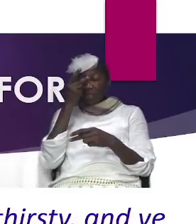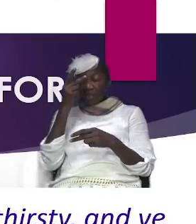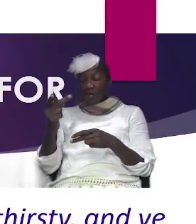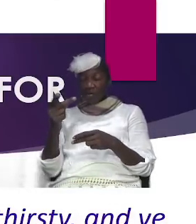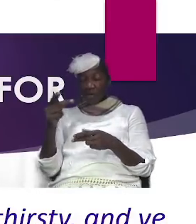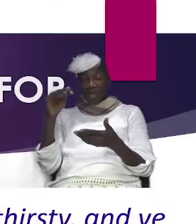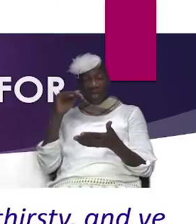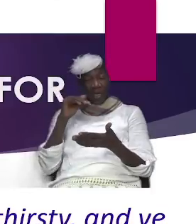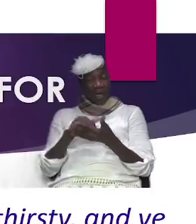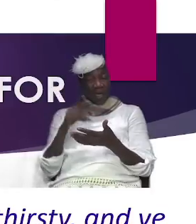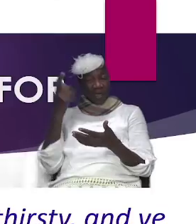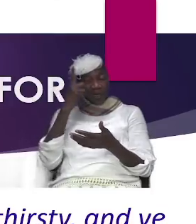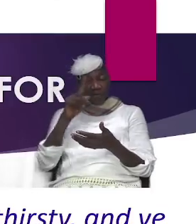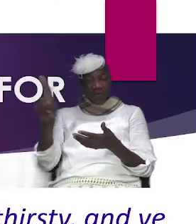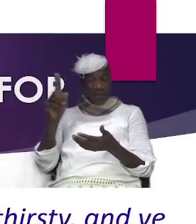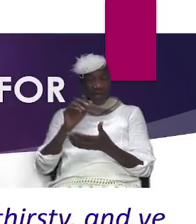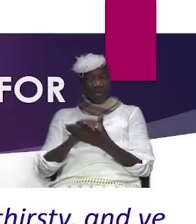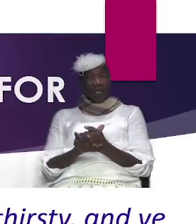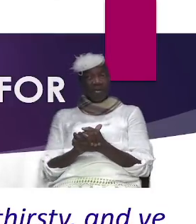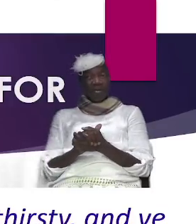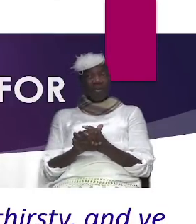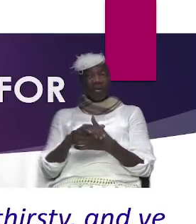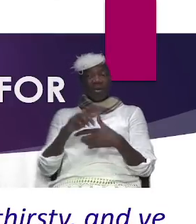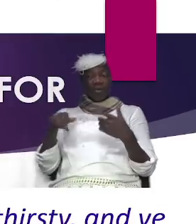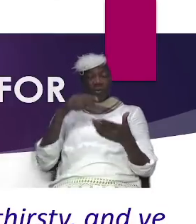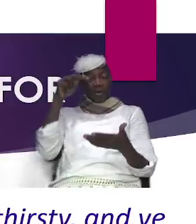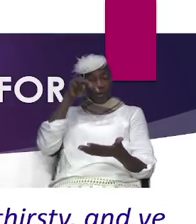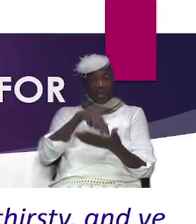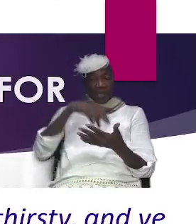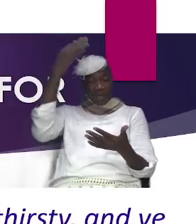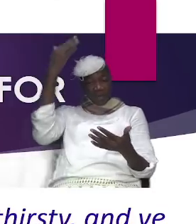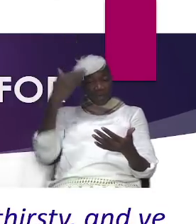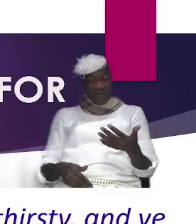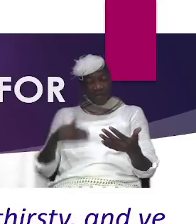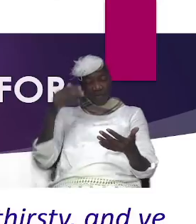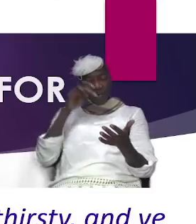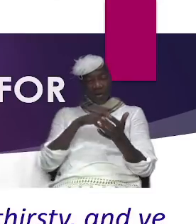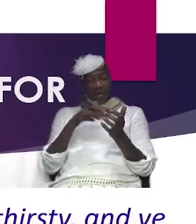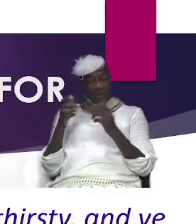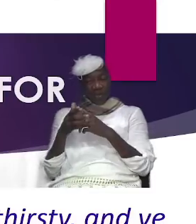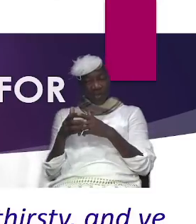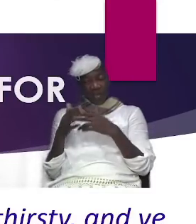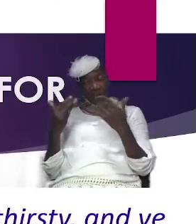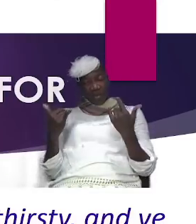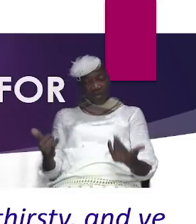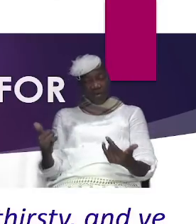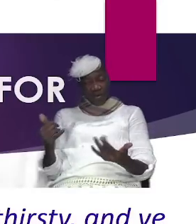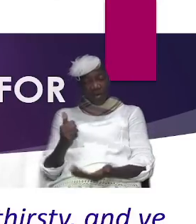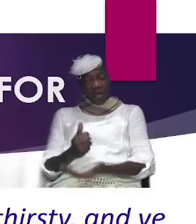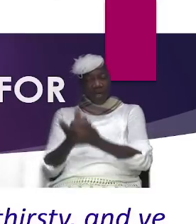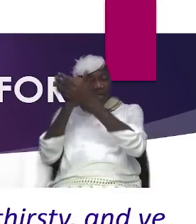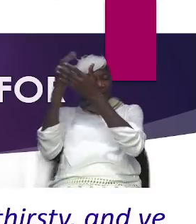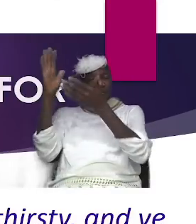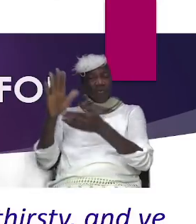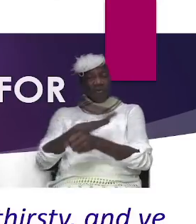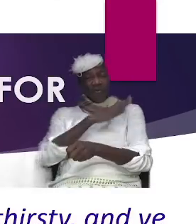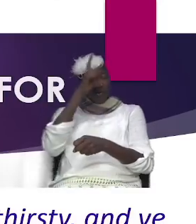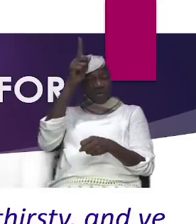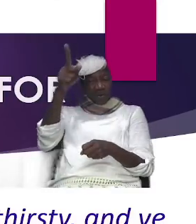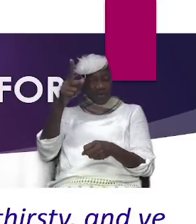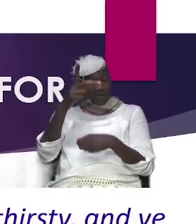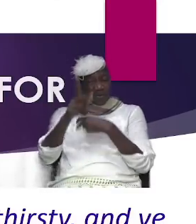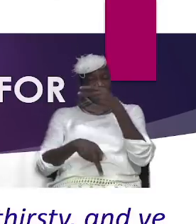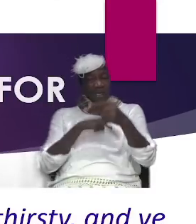and looking out for when we stand before him, how hospitable and kind we